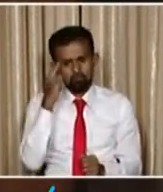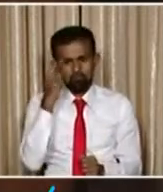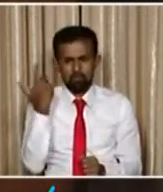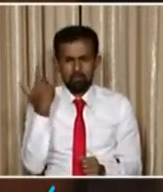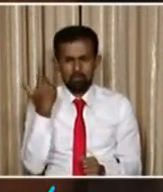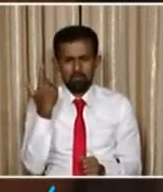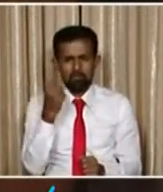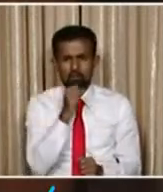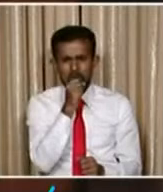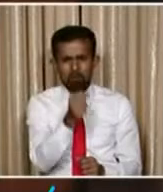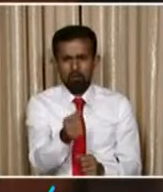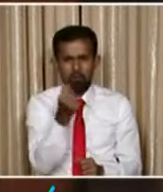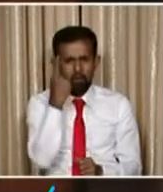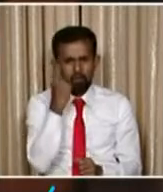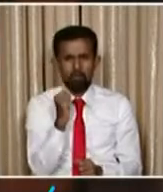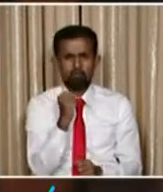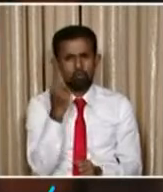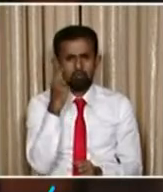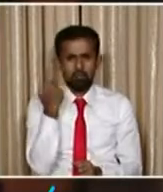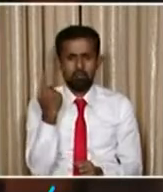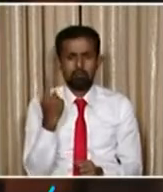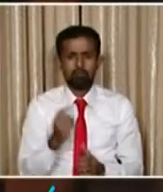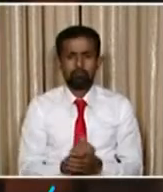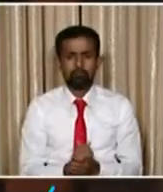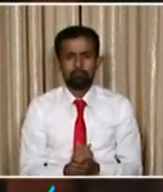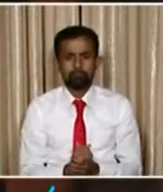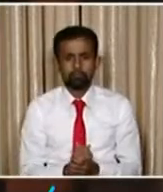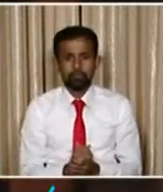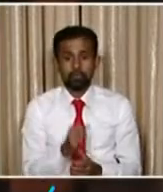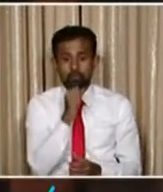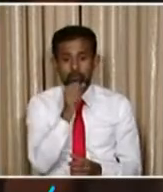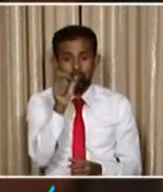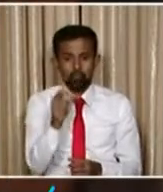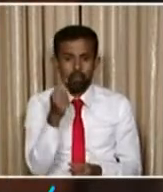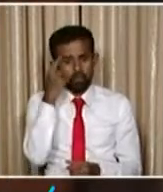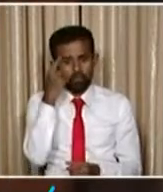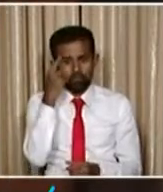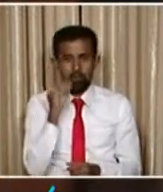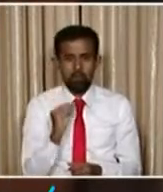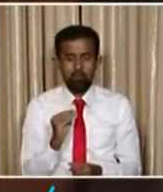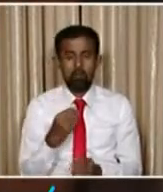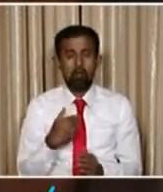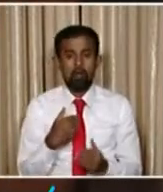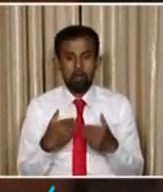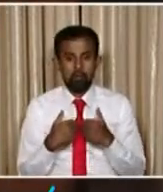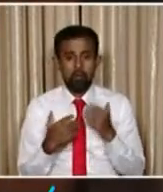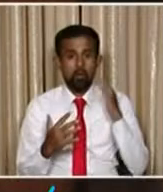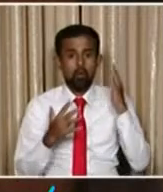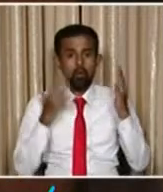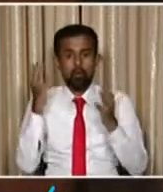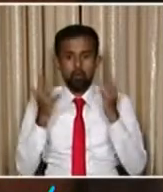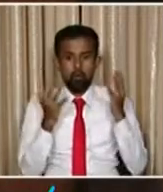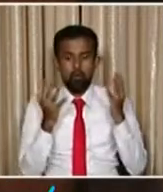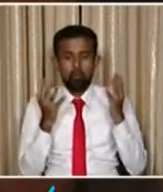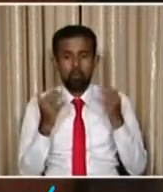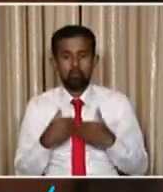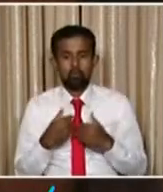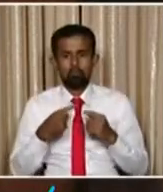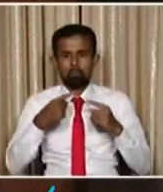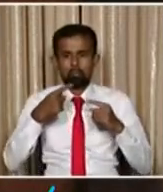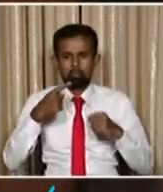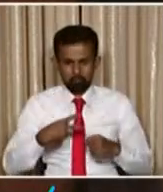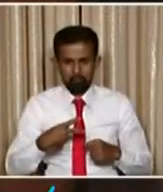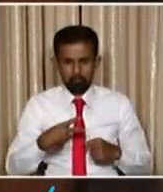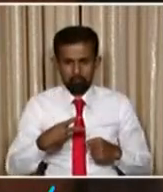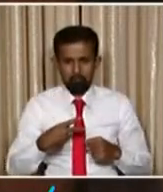that journalist thinks that we are second class citizens in this world, who brought us to this state? You are a 5-time